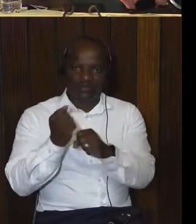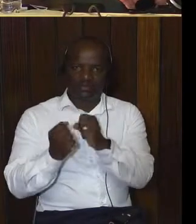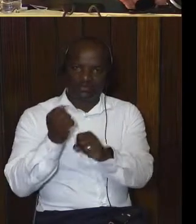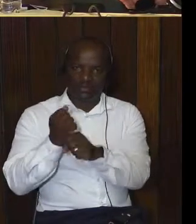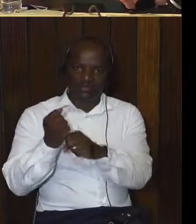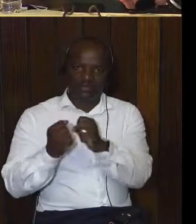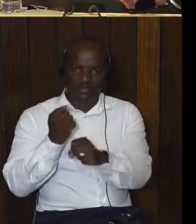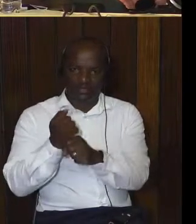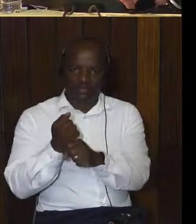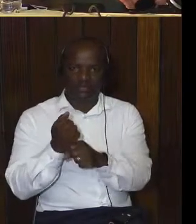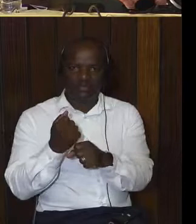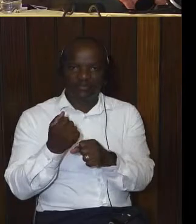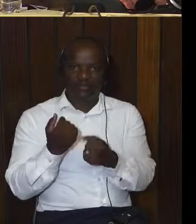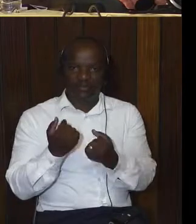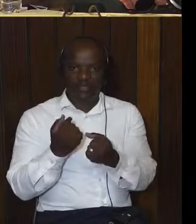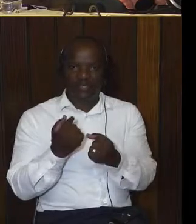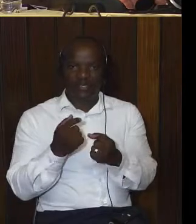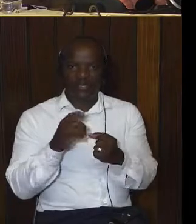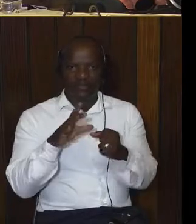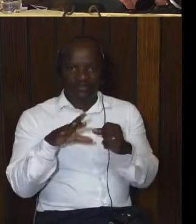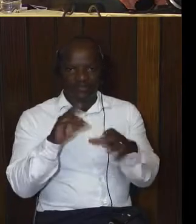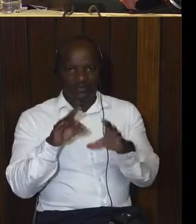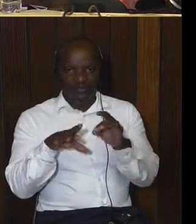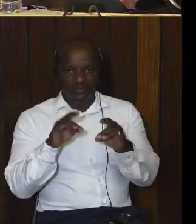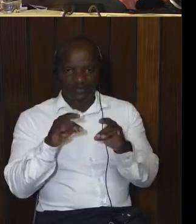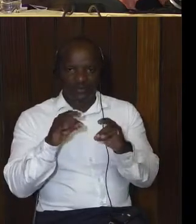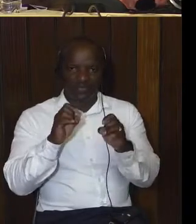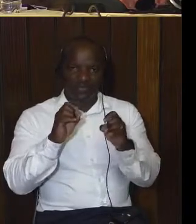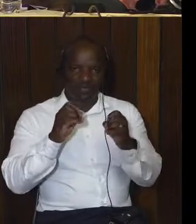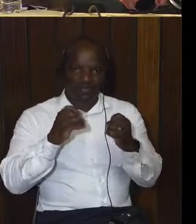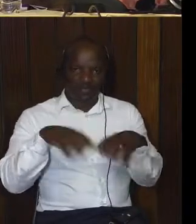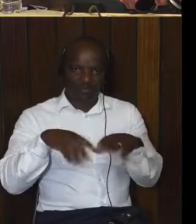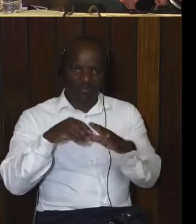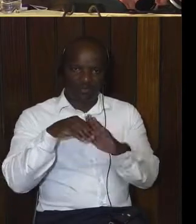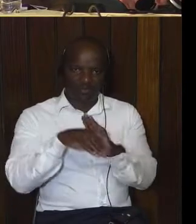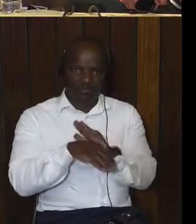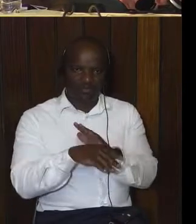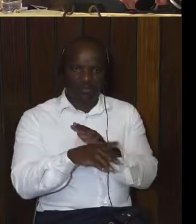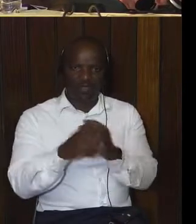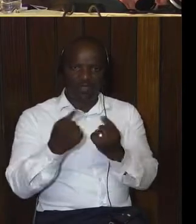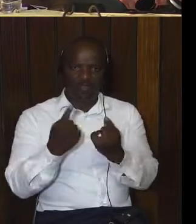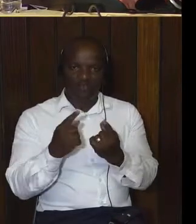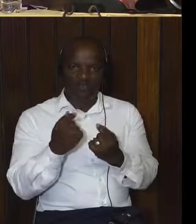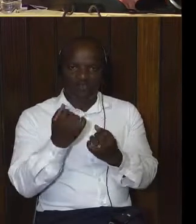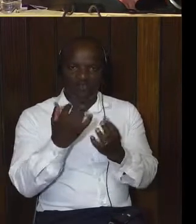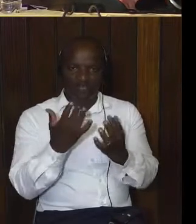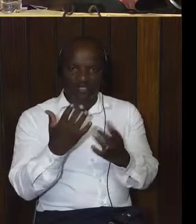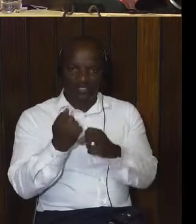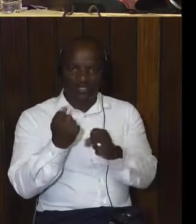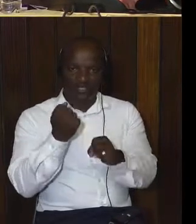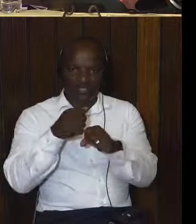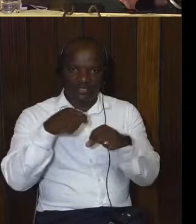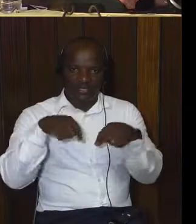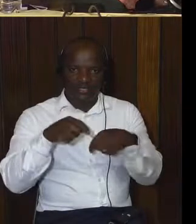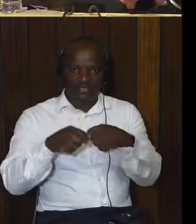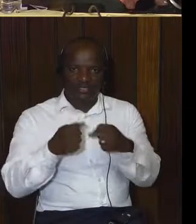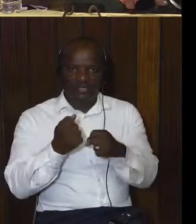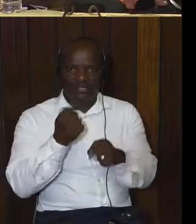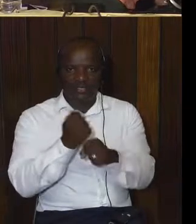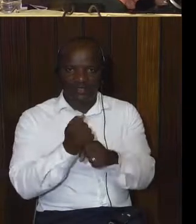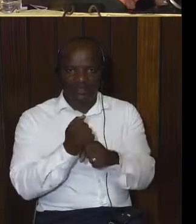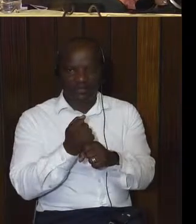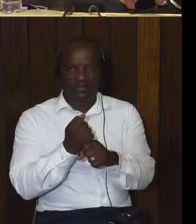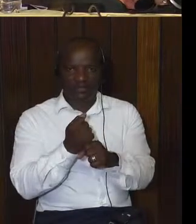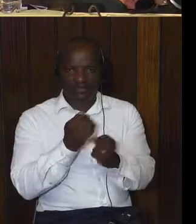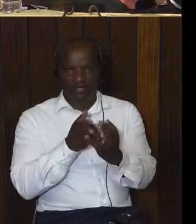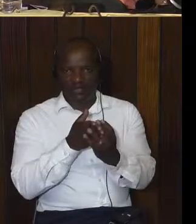to identify the shortfall that would be coming in this current financial year, and we tabled it through the Department